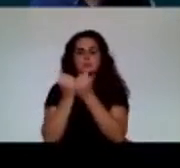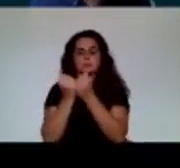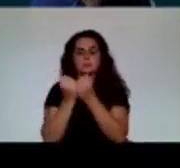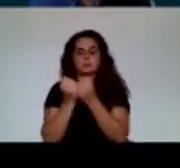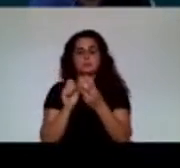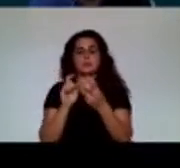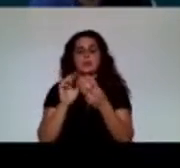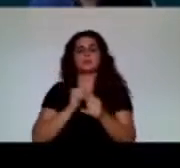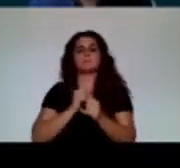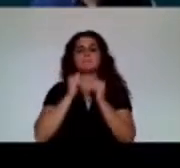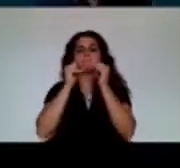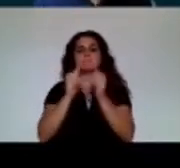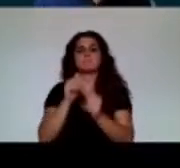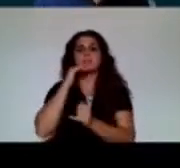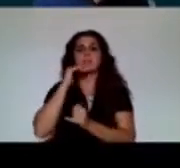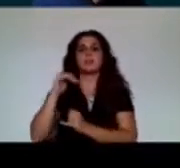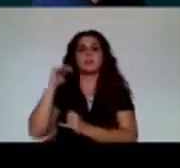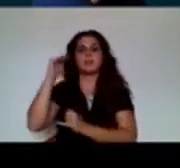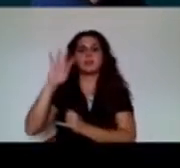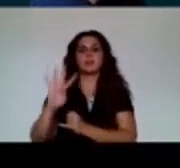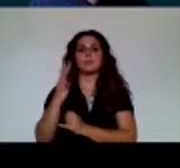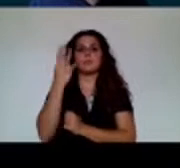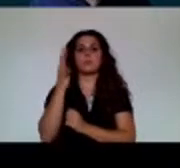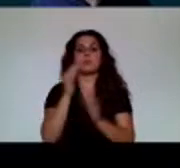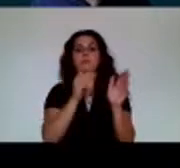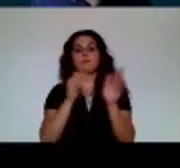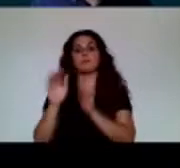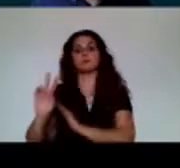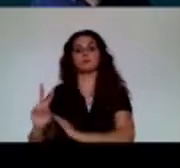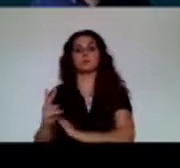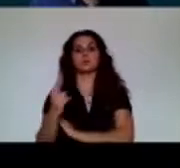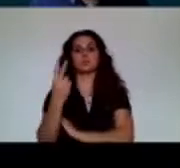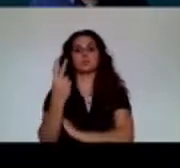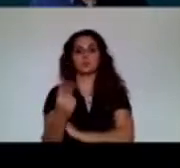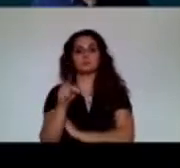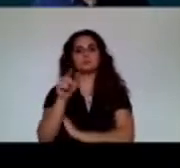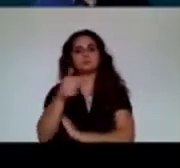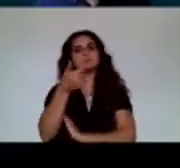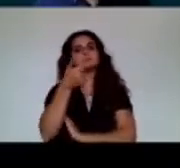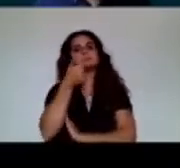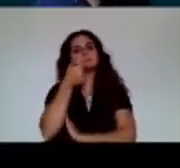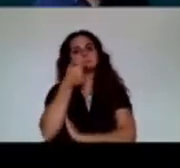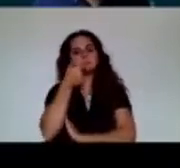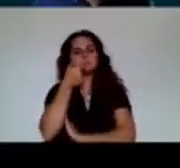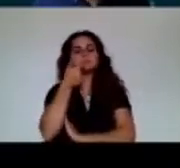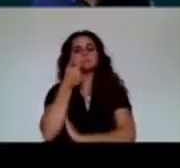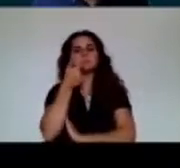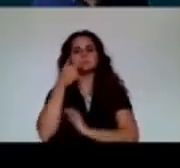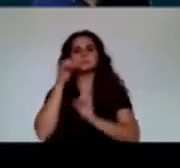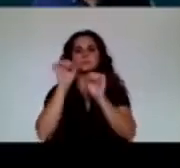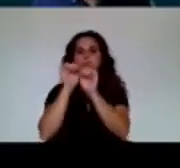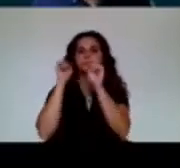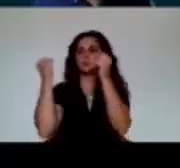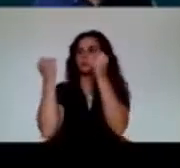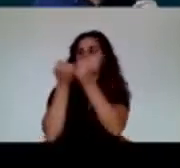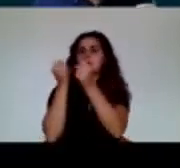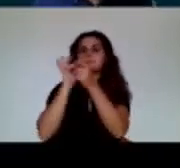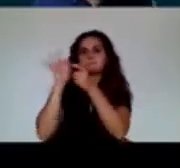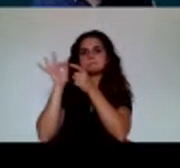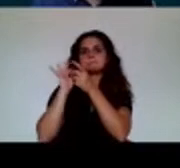the age of 4, they move to stage 2, where they become aware of social